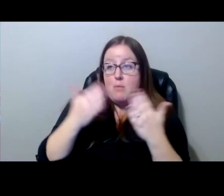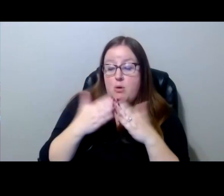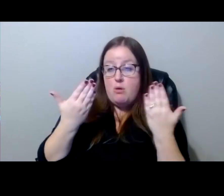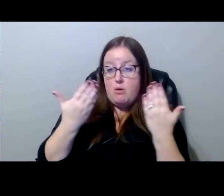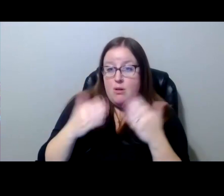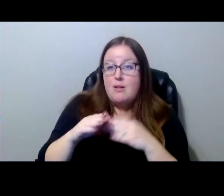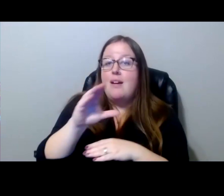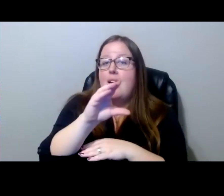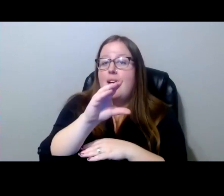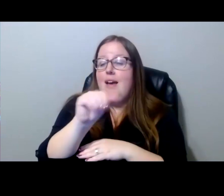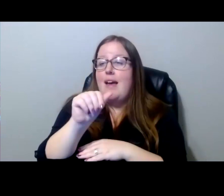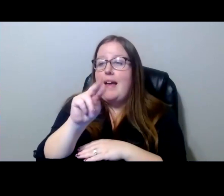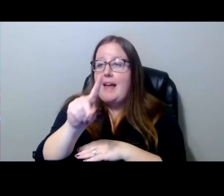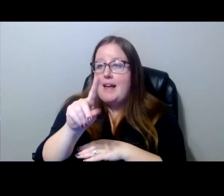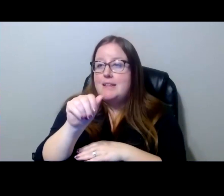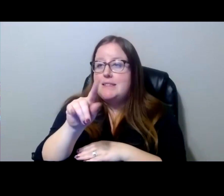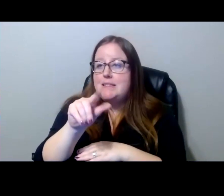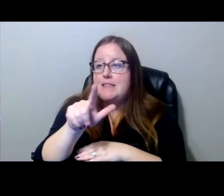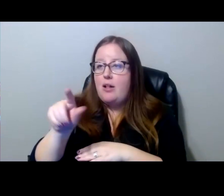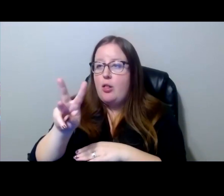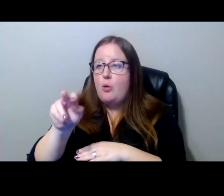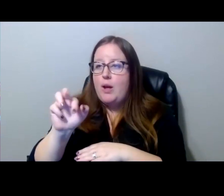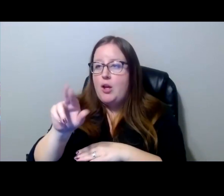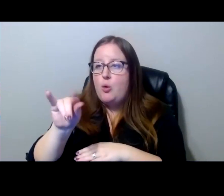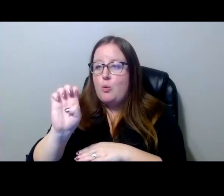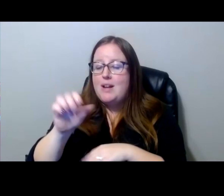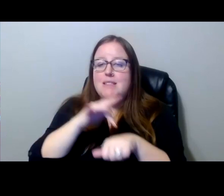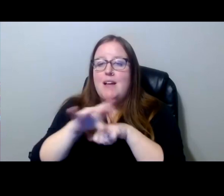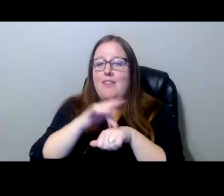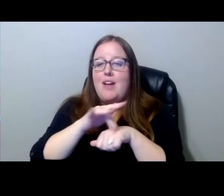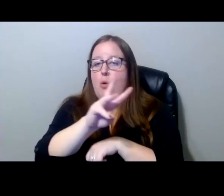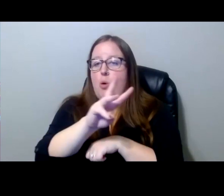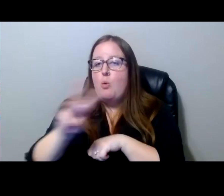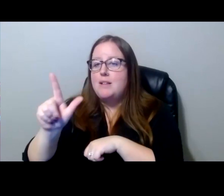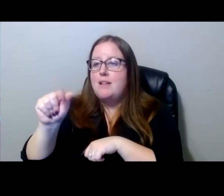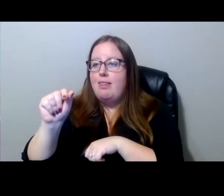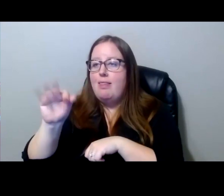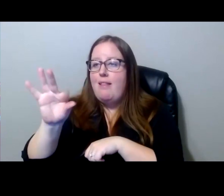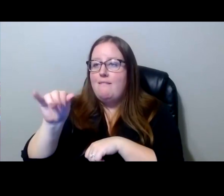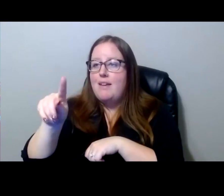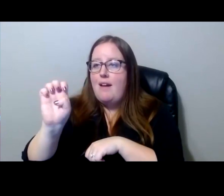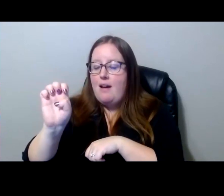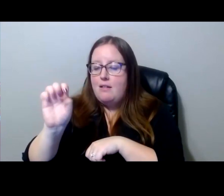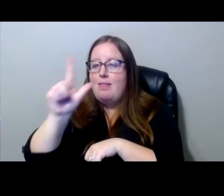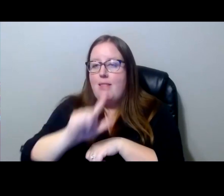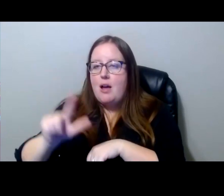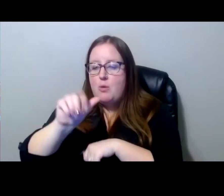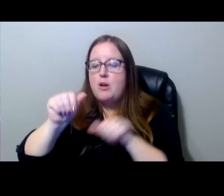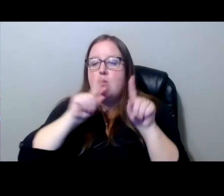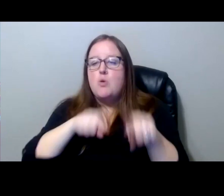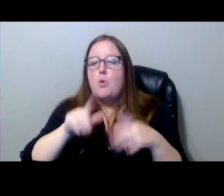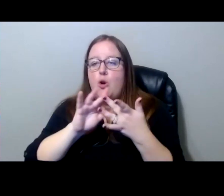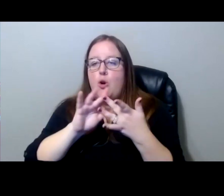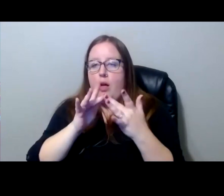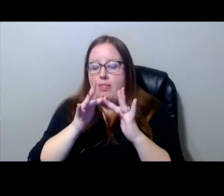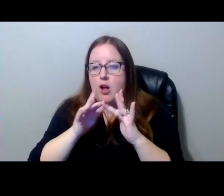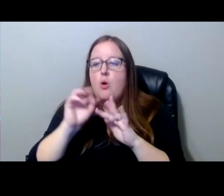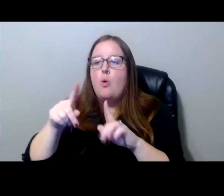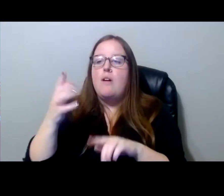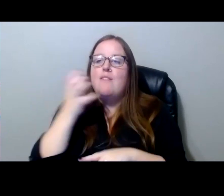and survived the genocide informed me in writing the characters, writing about the characters,